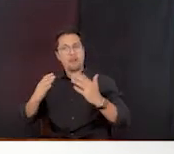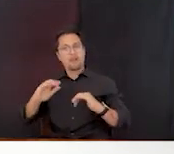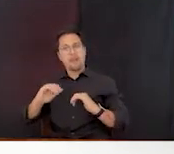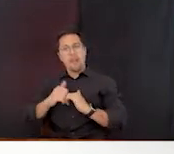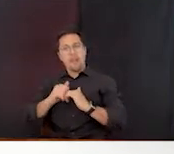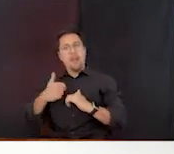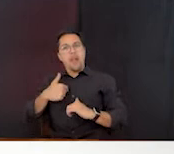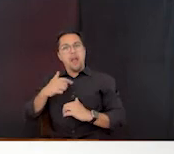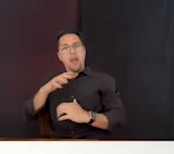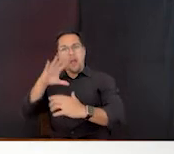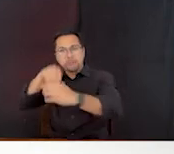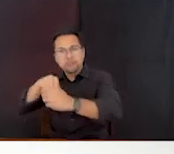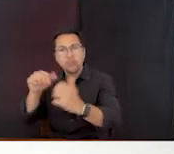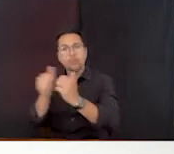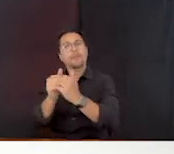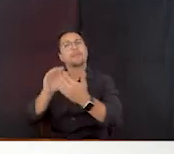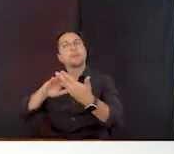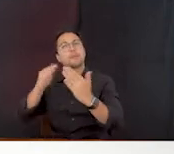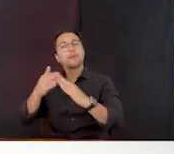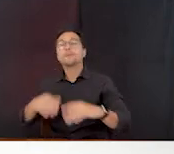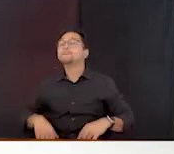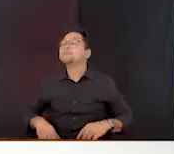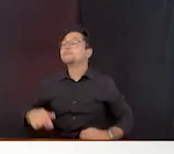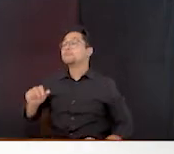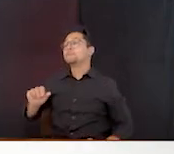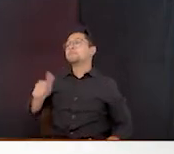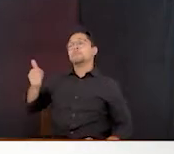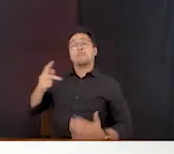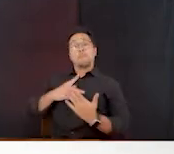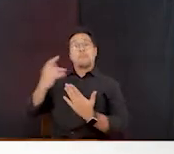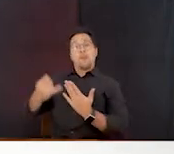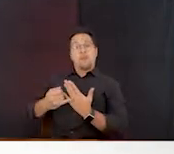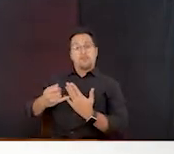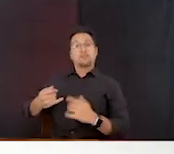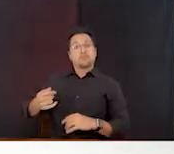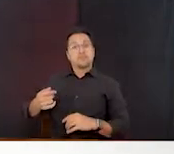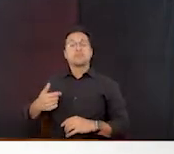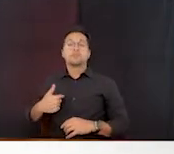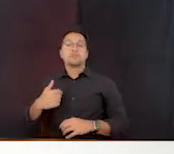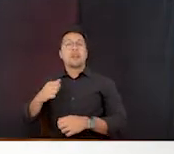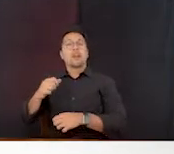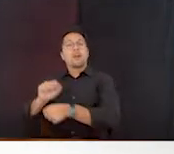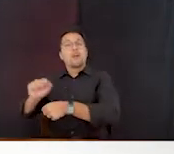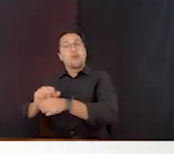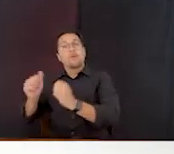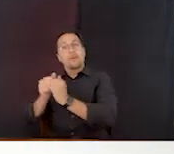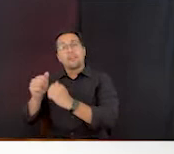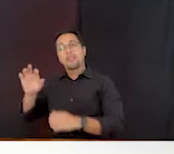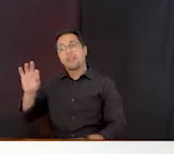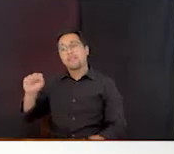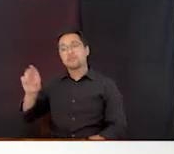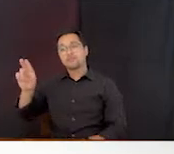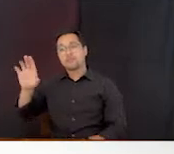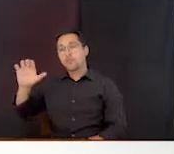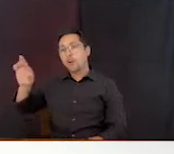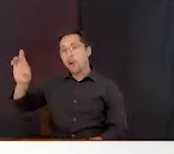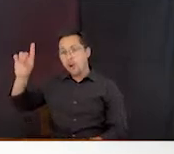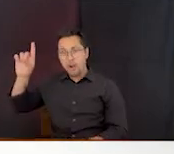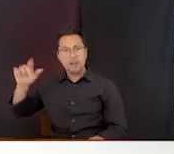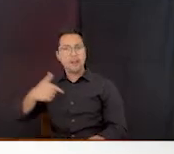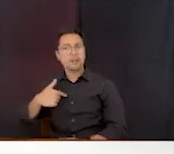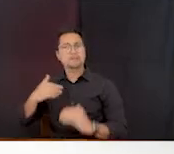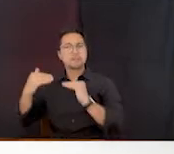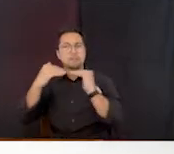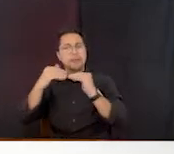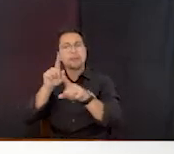thing. But I was able to make a lot of new connections that way, and some I'm considering auditioning for in the future. So that was really cool, and that was a